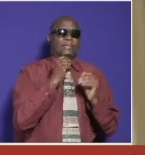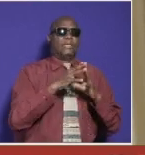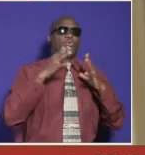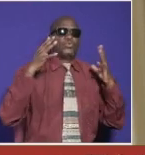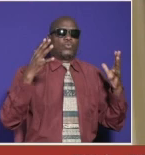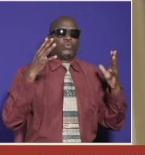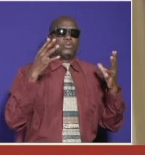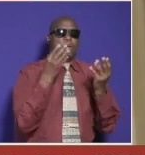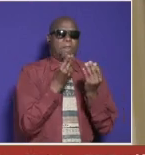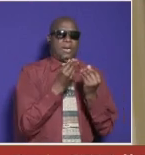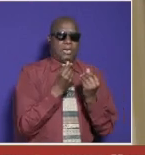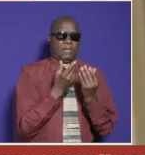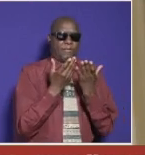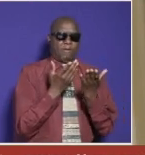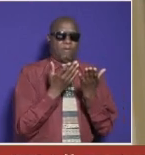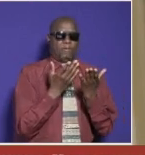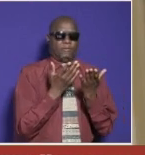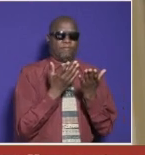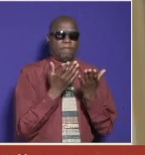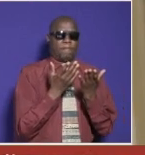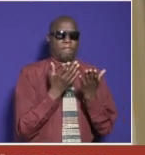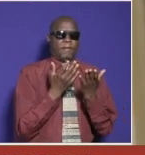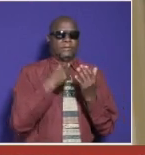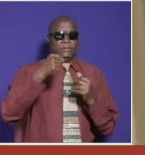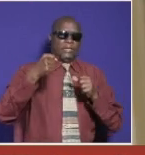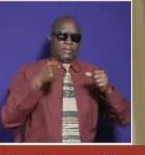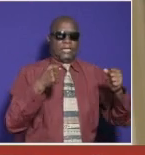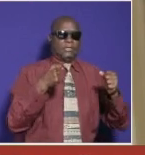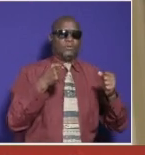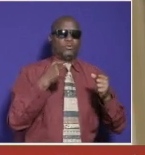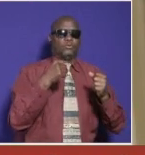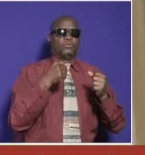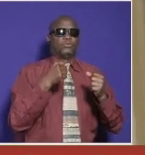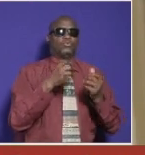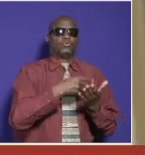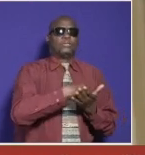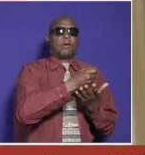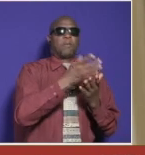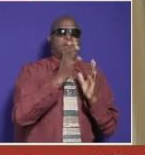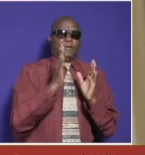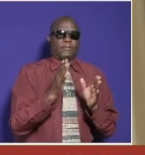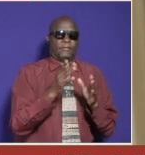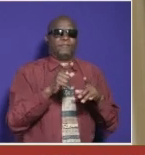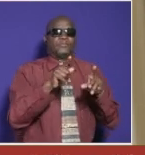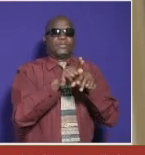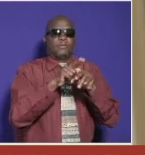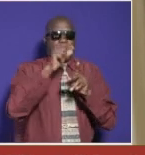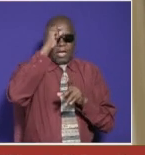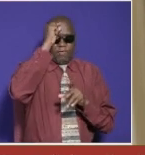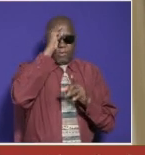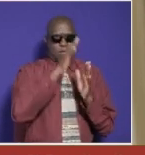amount of money on either side, to suppliers and also on the government